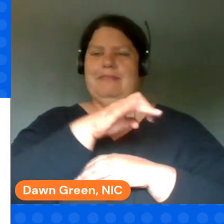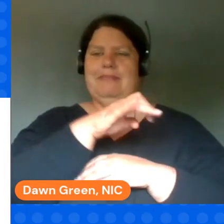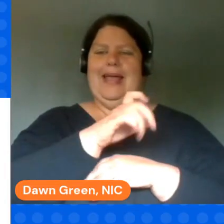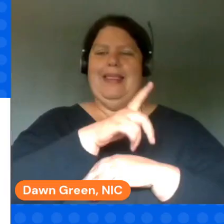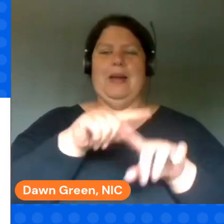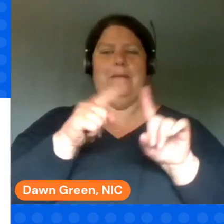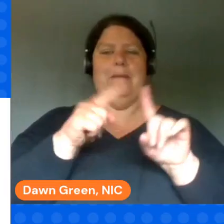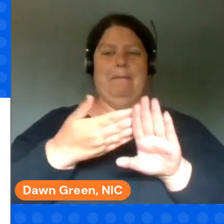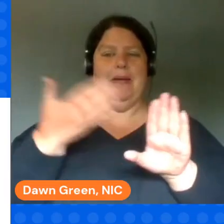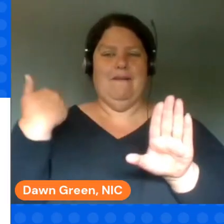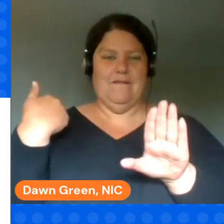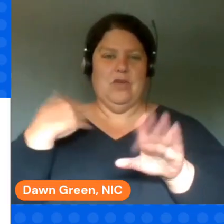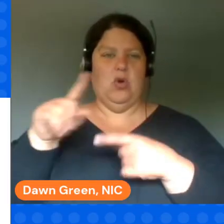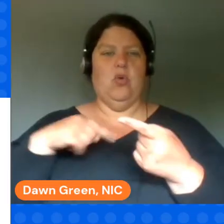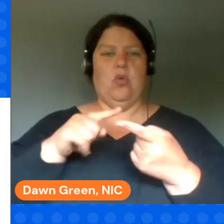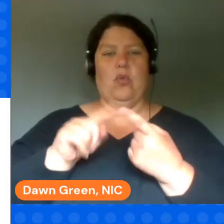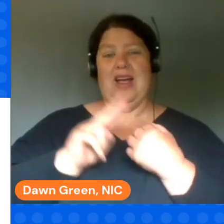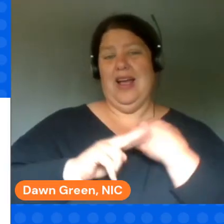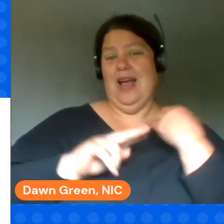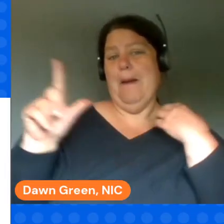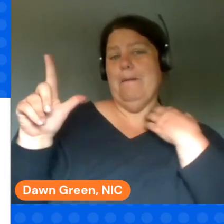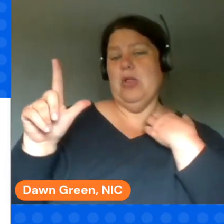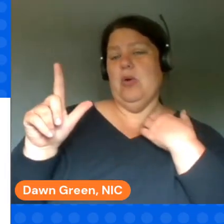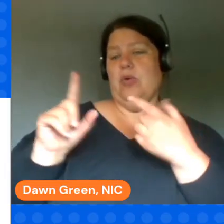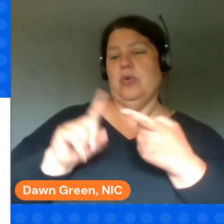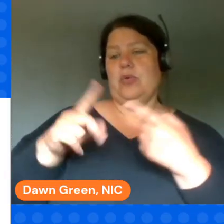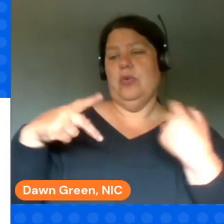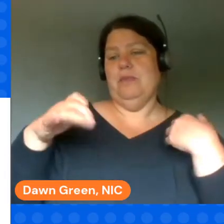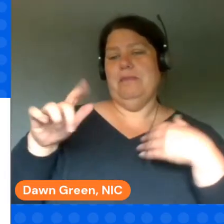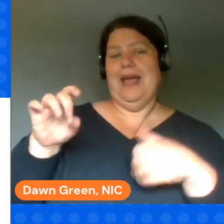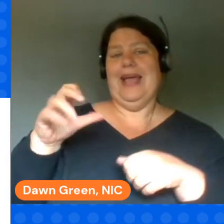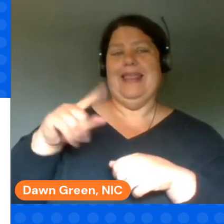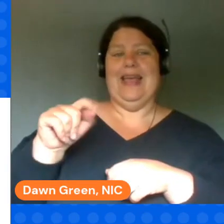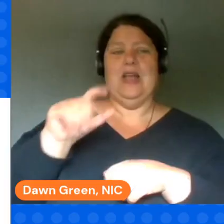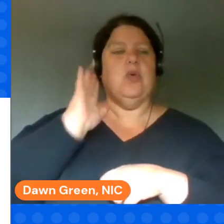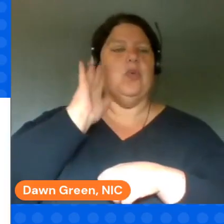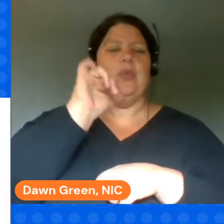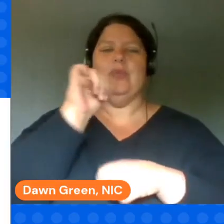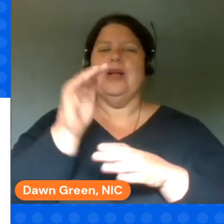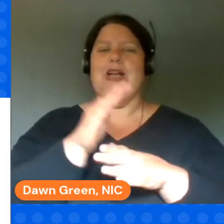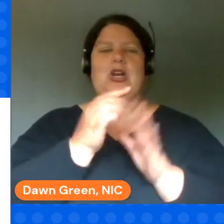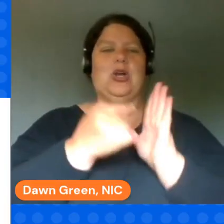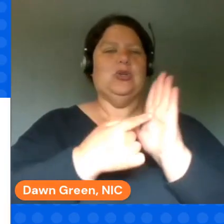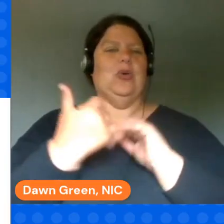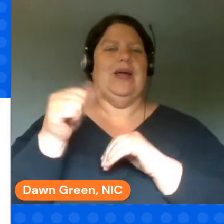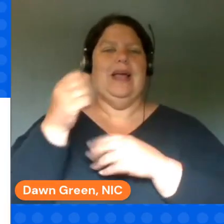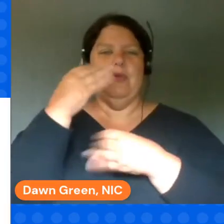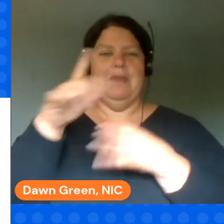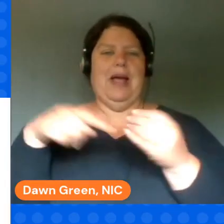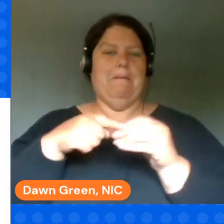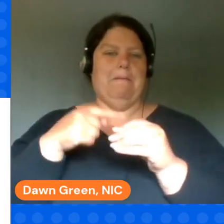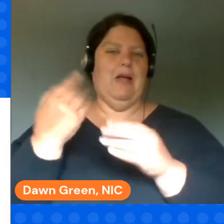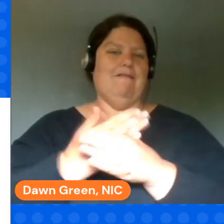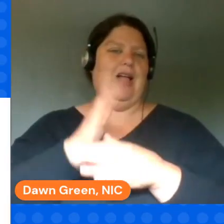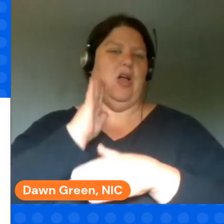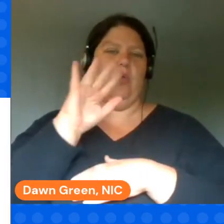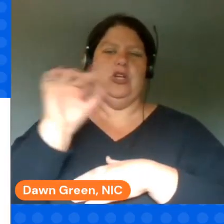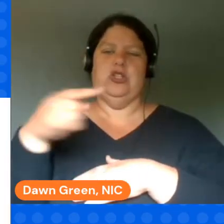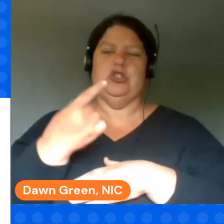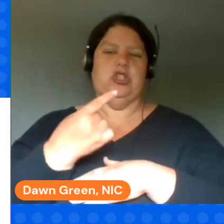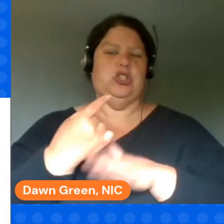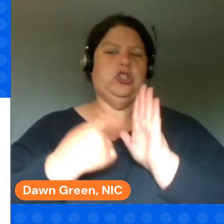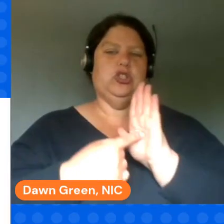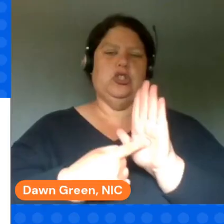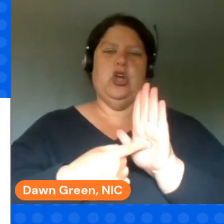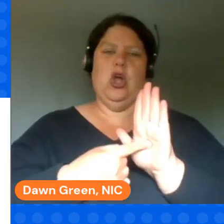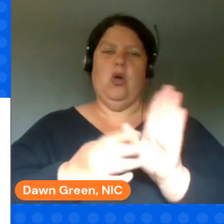upload an OctoStudio project to Padlet, it wouldn't show you any information about the file. It would just kind of appear as a generic file,